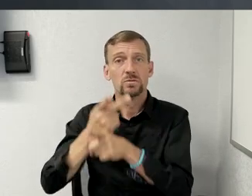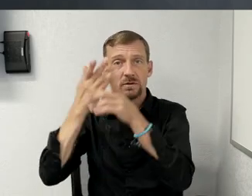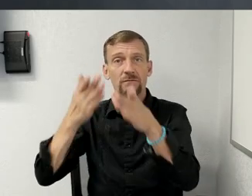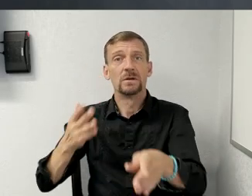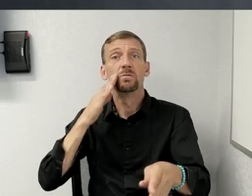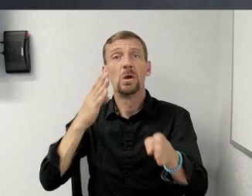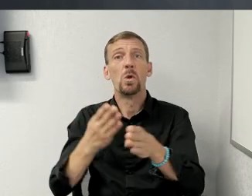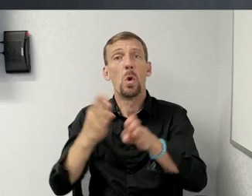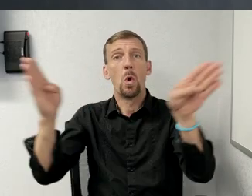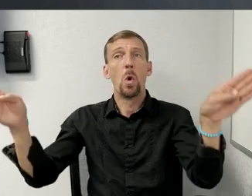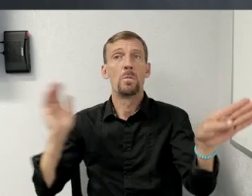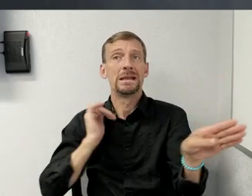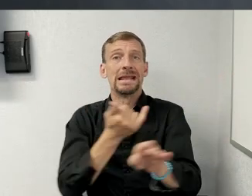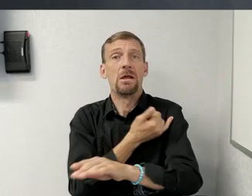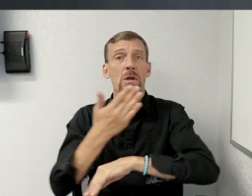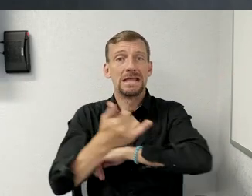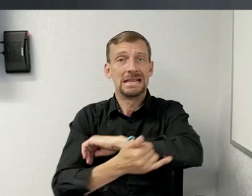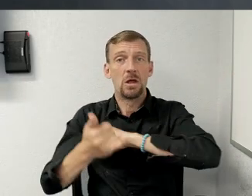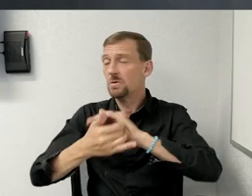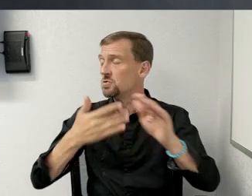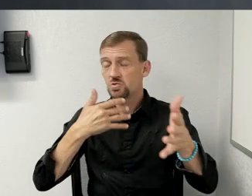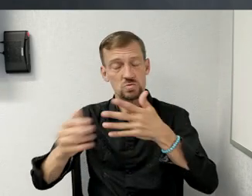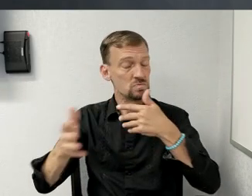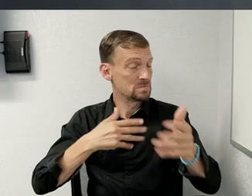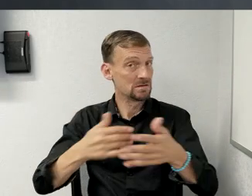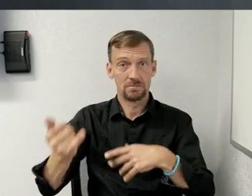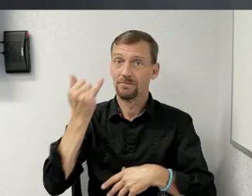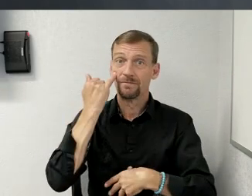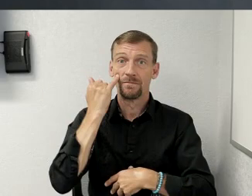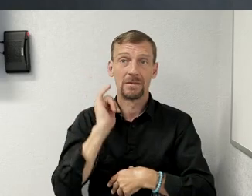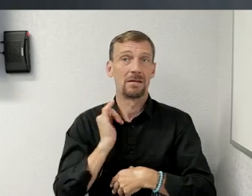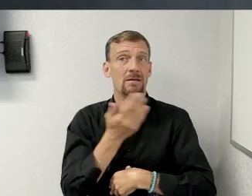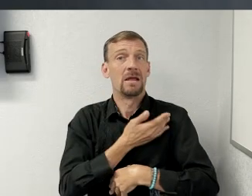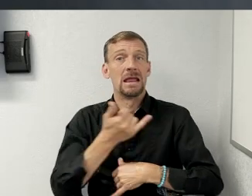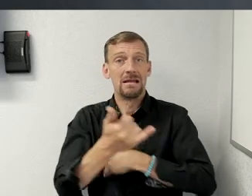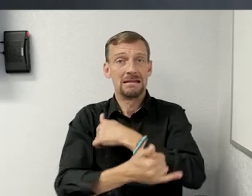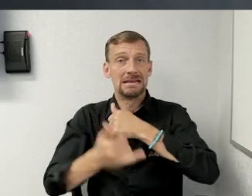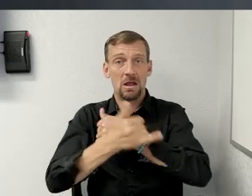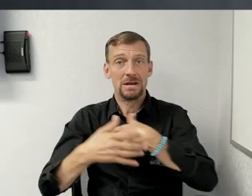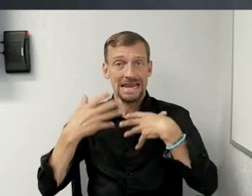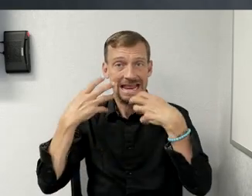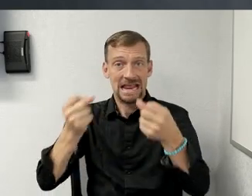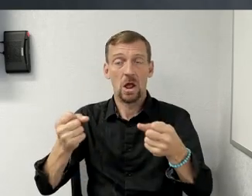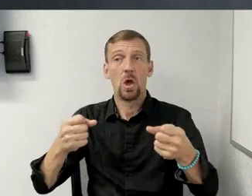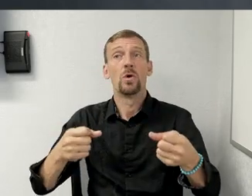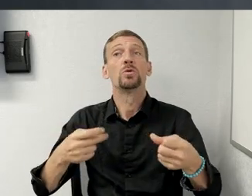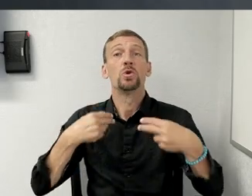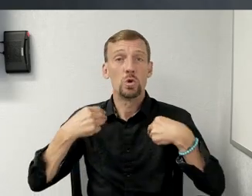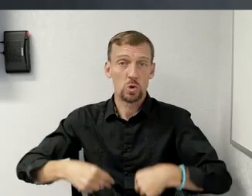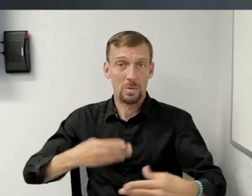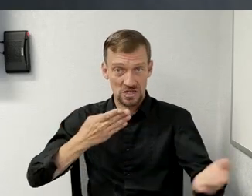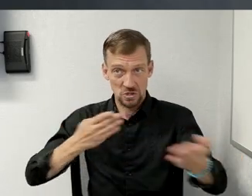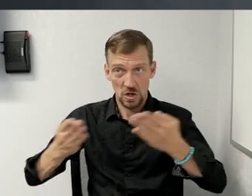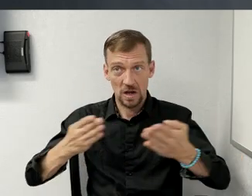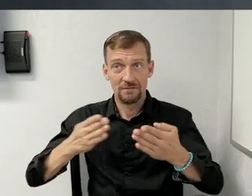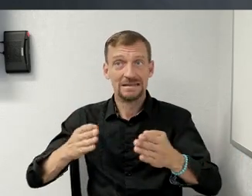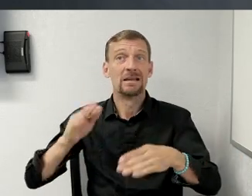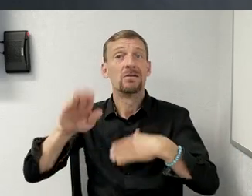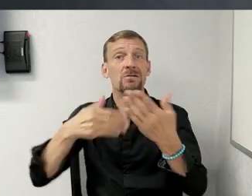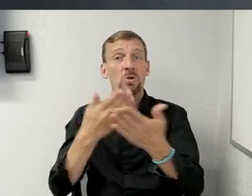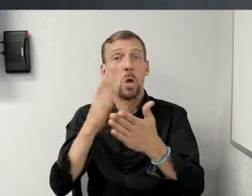forward with reopening our county in spite of our County Health and Human Services and Governor Newsom's